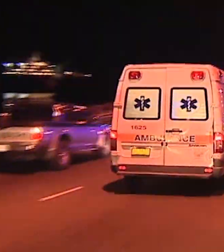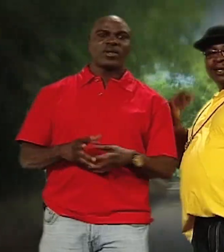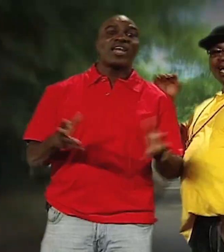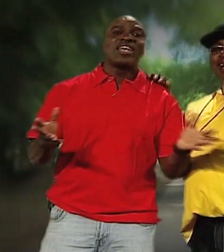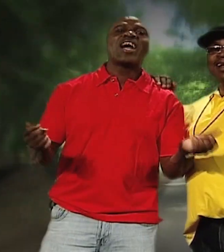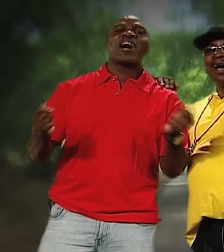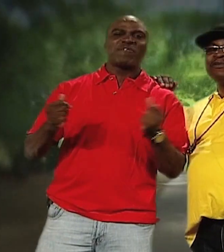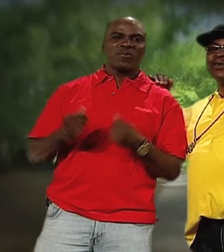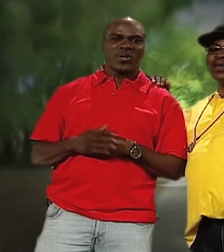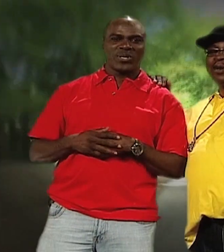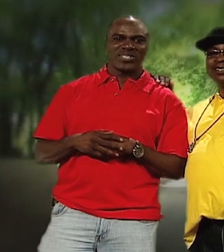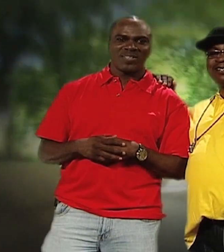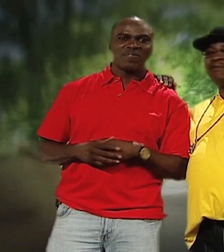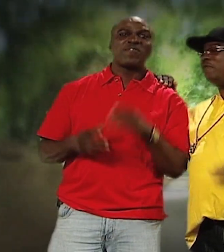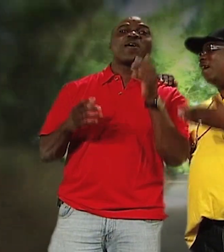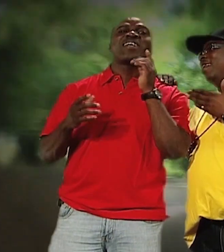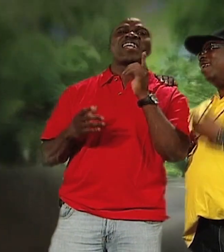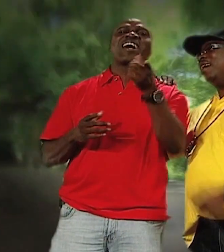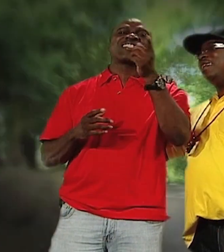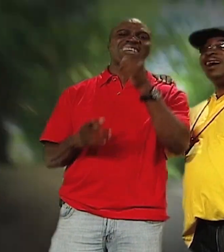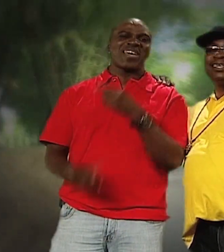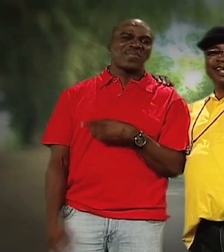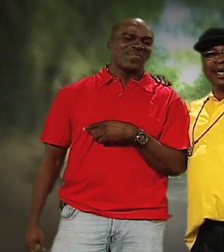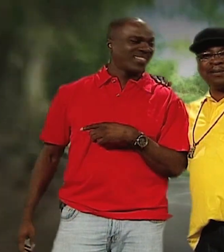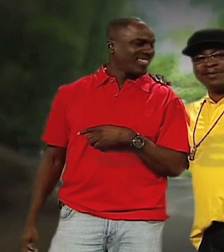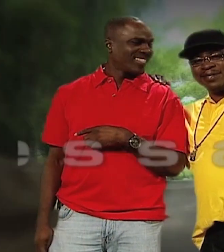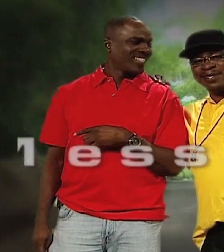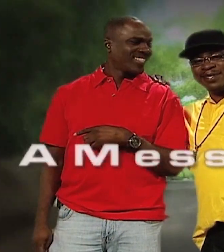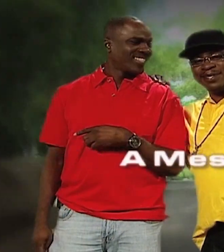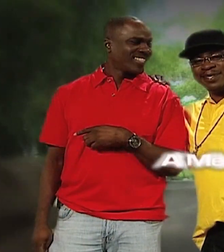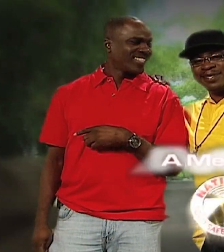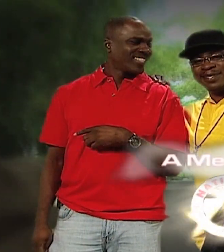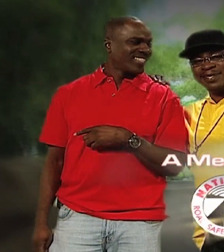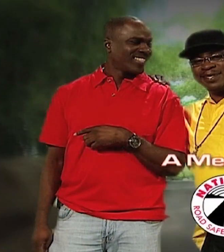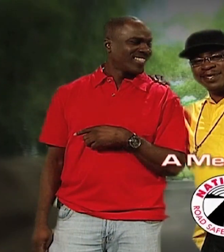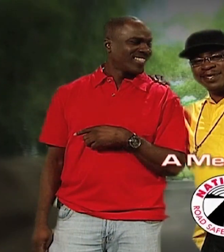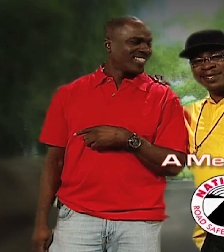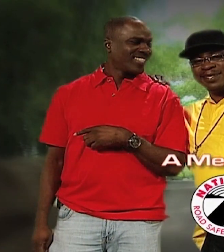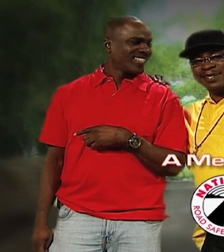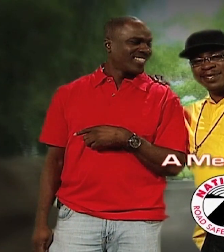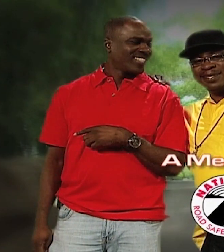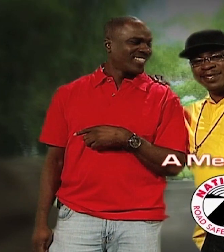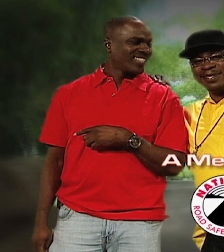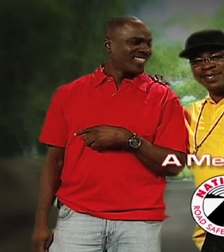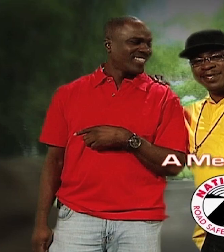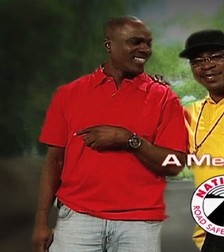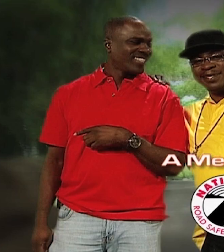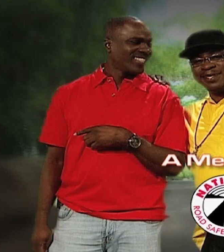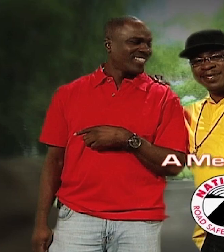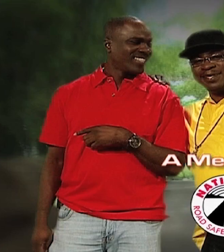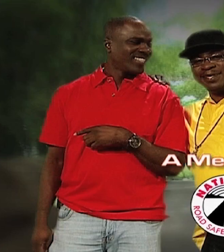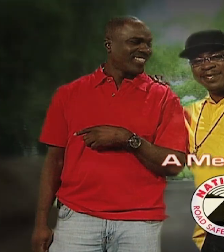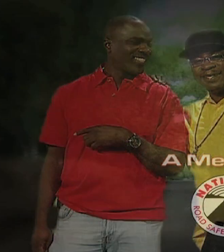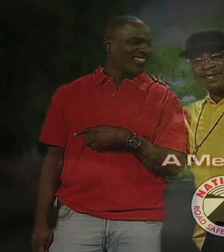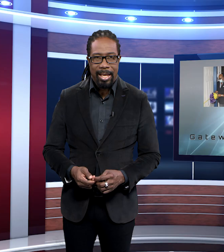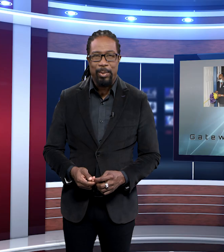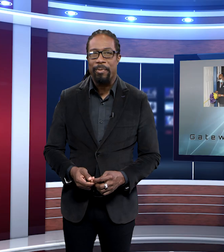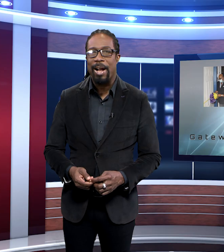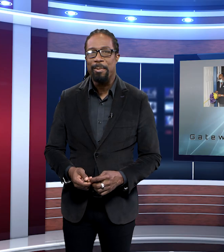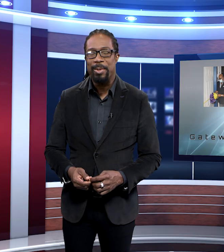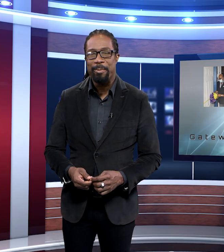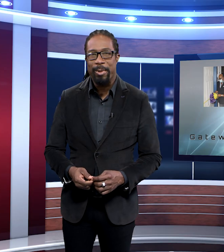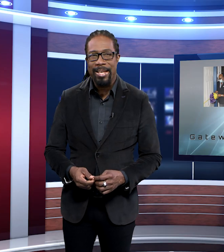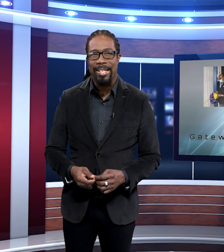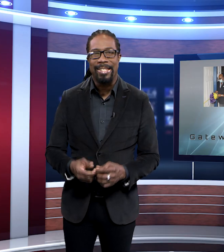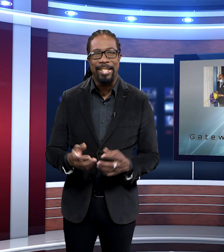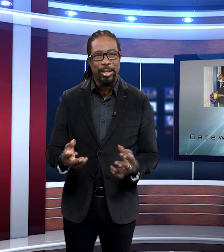around and laughing with us for a long, time. A message from the National Road Safety Council and National Health Fund. As